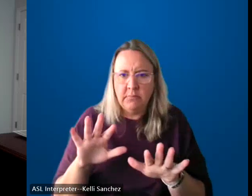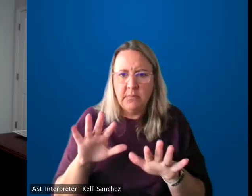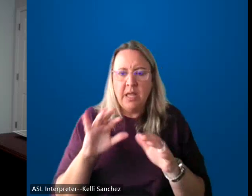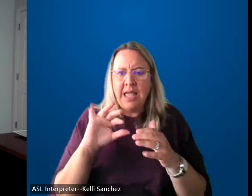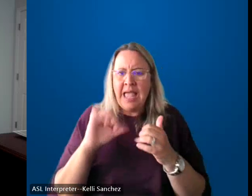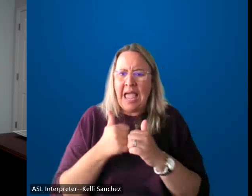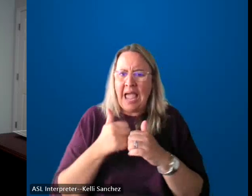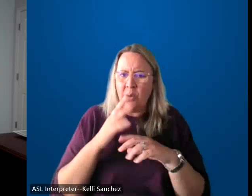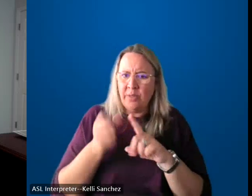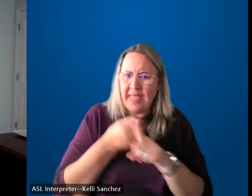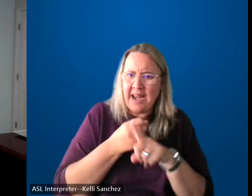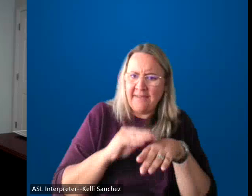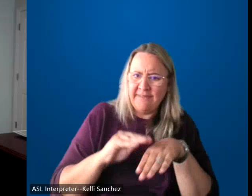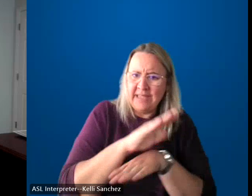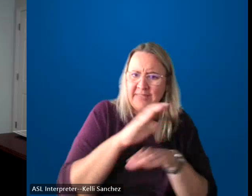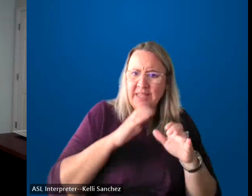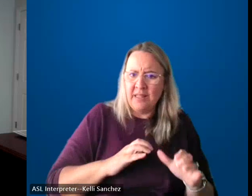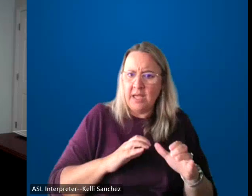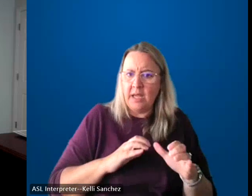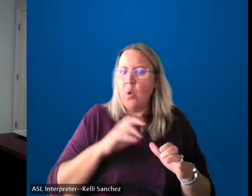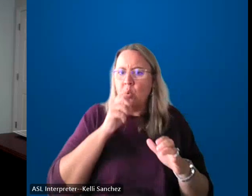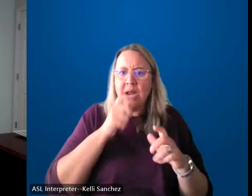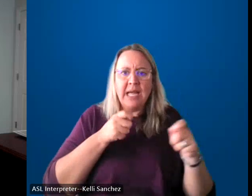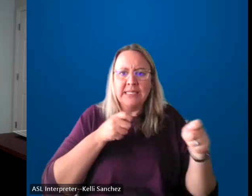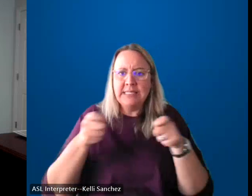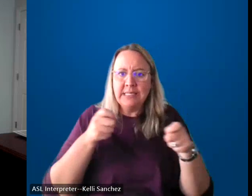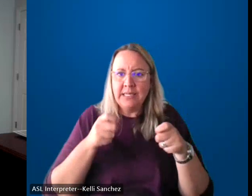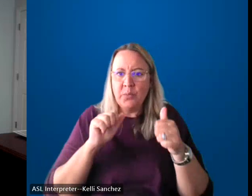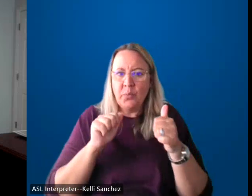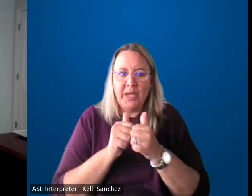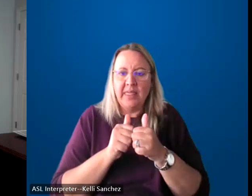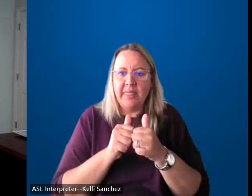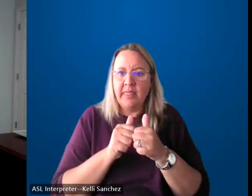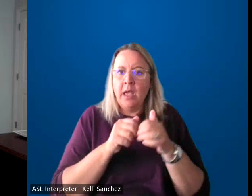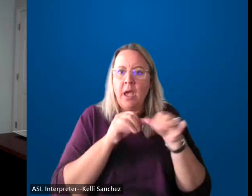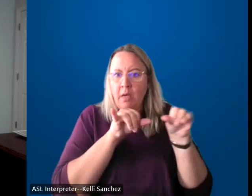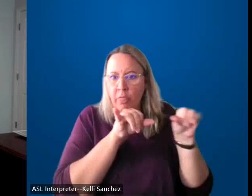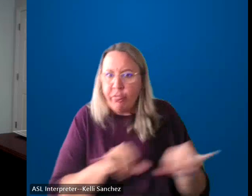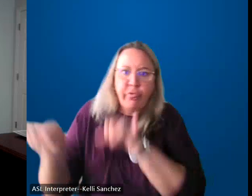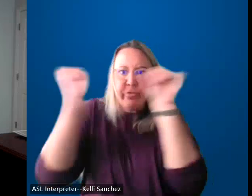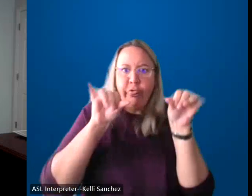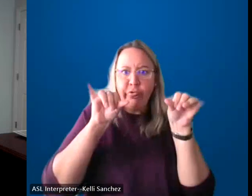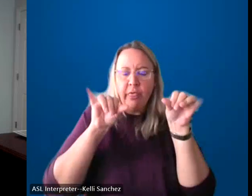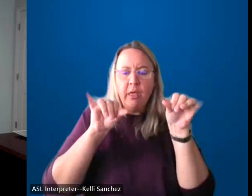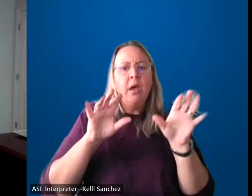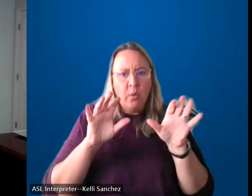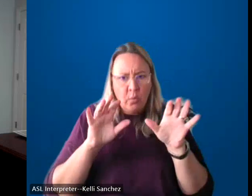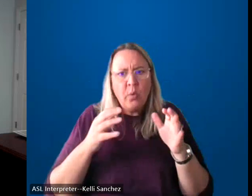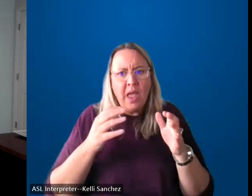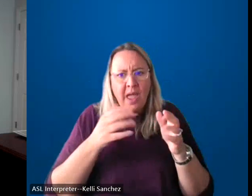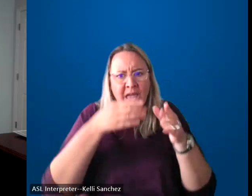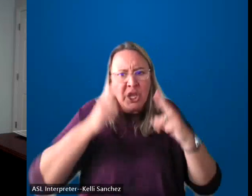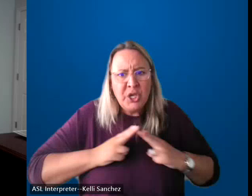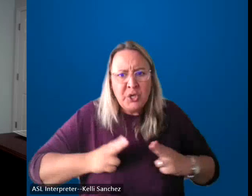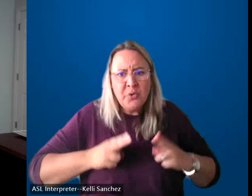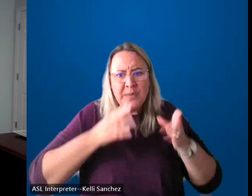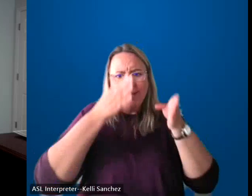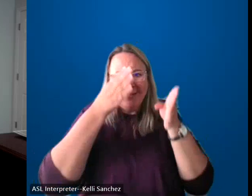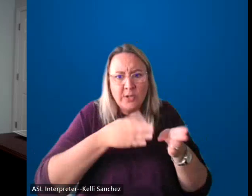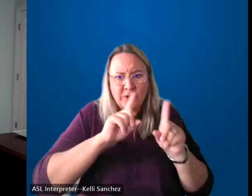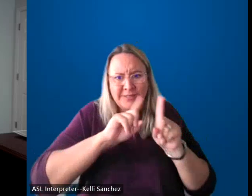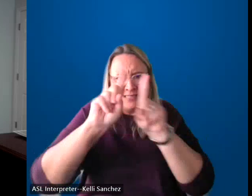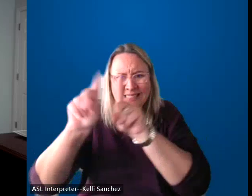individual client? We're not dealing with a cookie cutter system. We're dealing with human beings, and they need all the support that